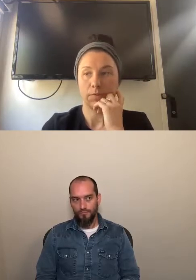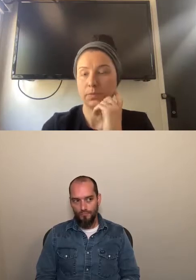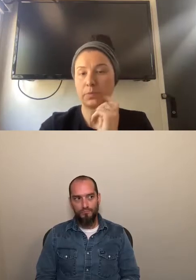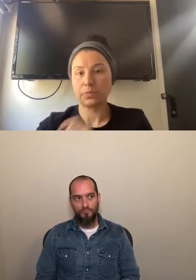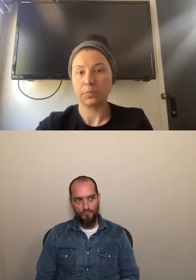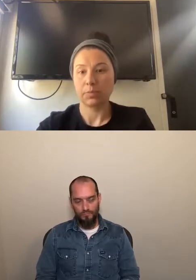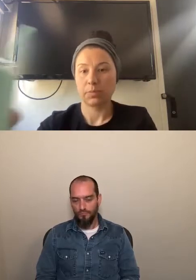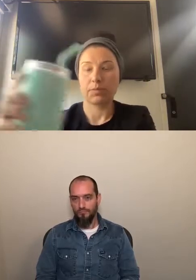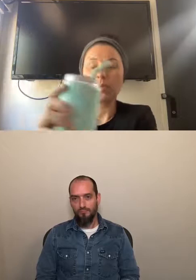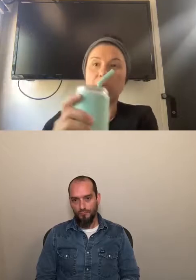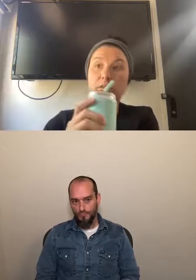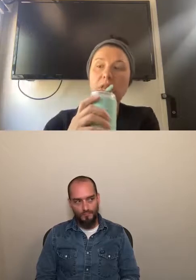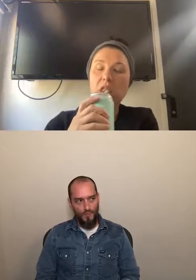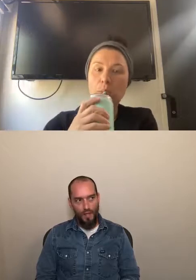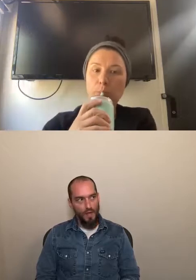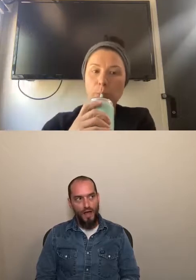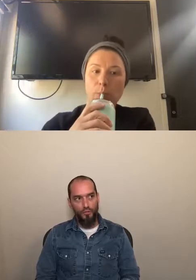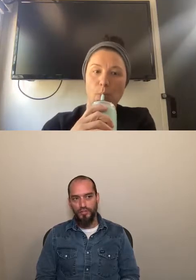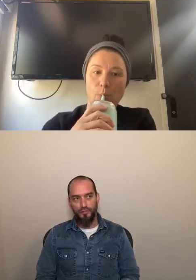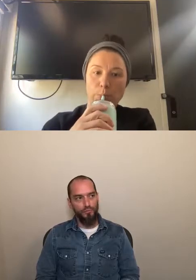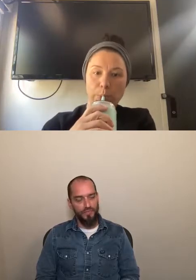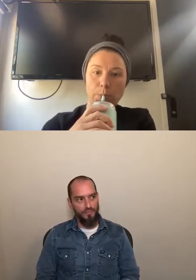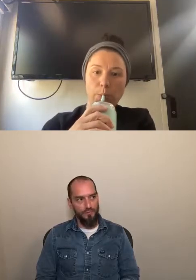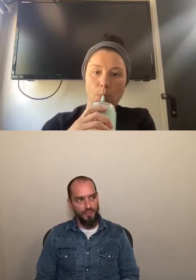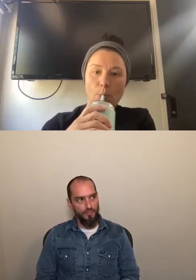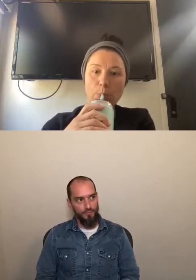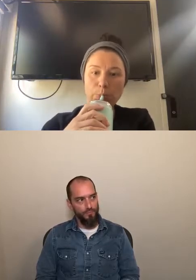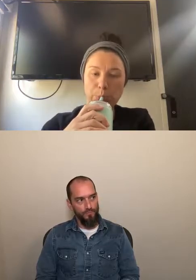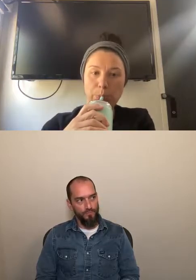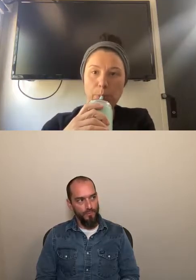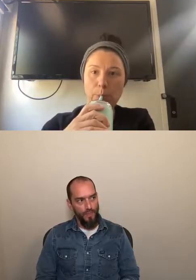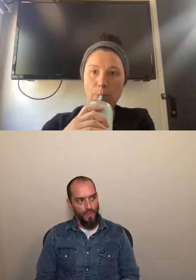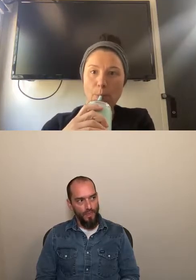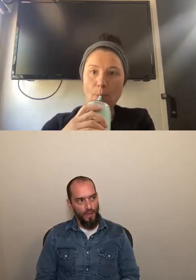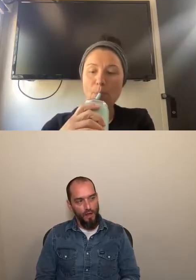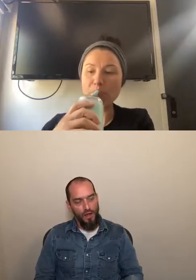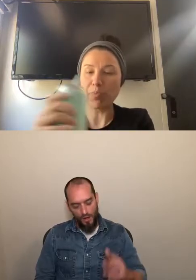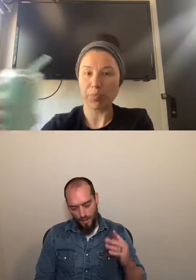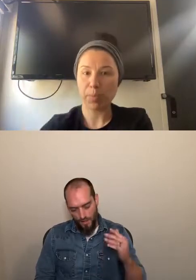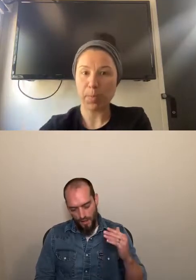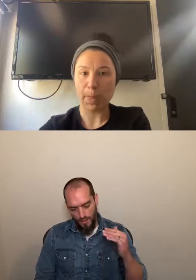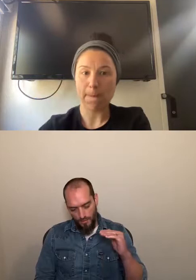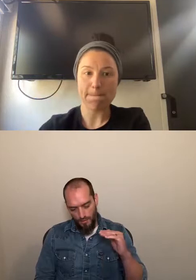daily basis. I agree completely, meaning,